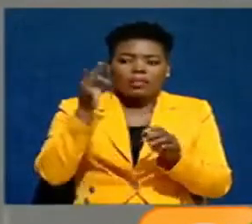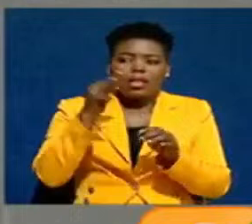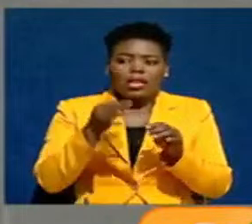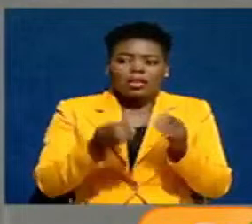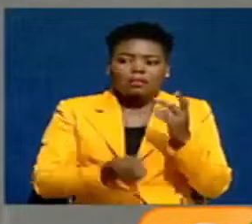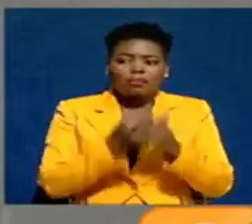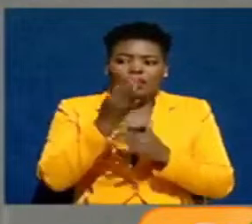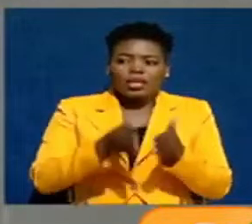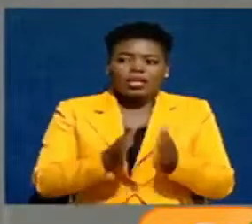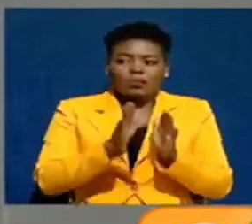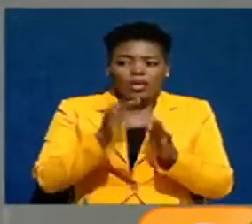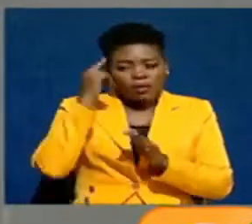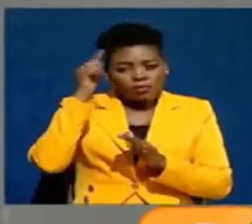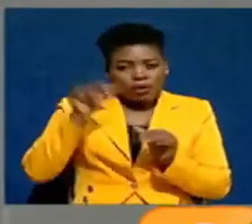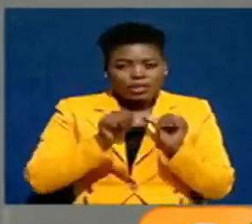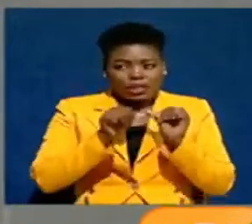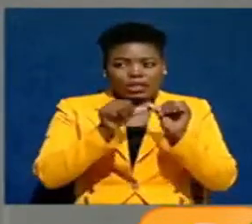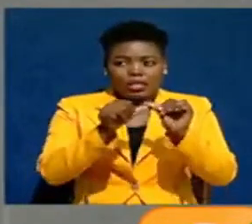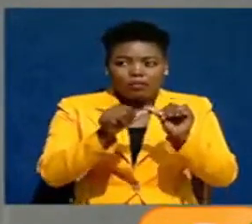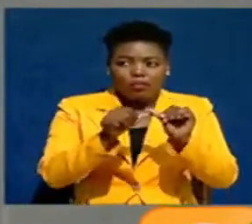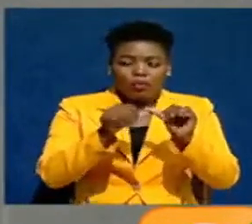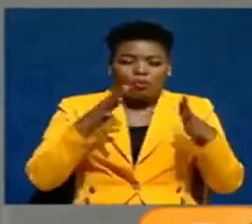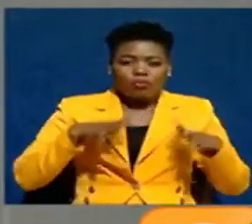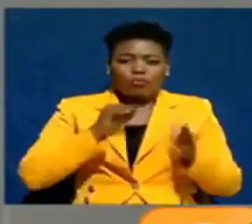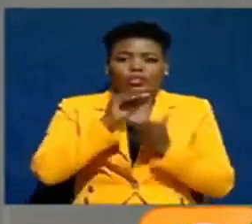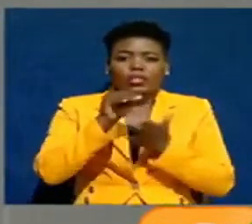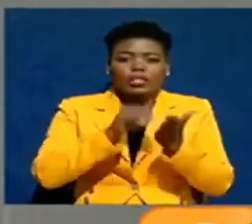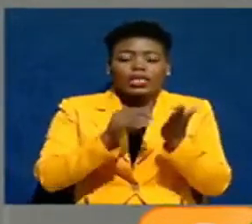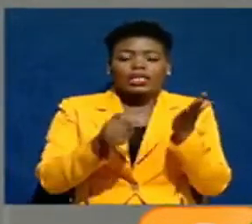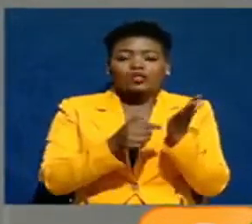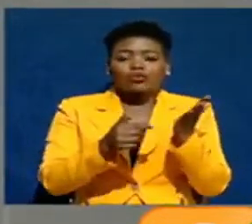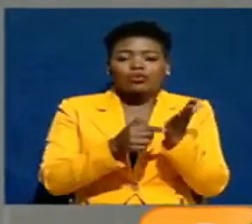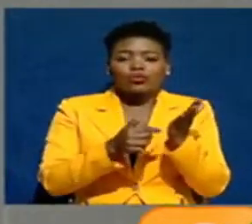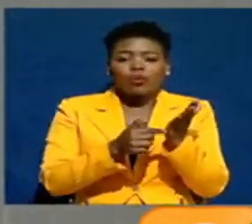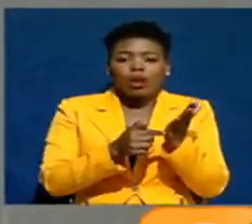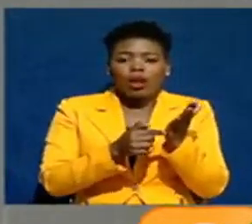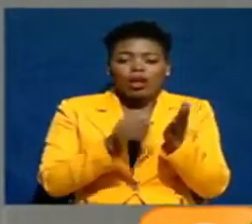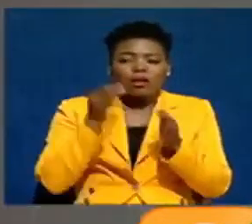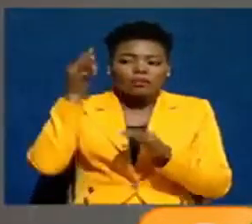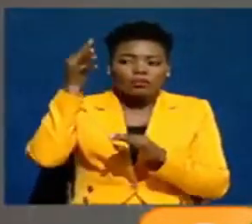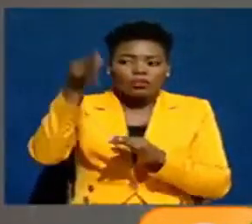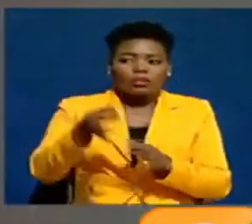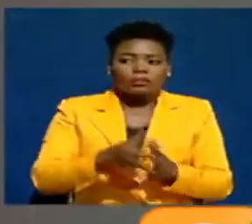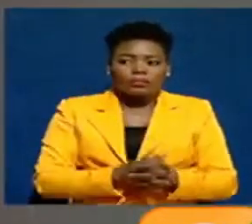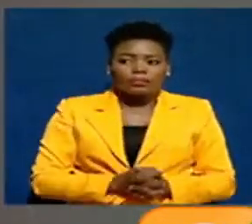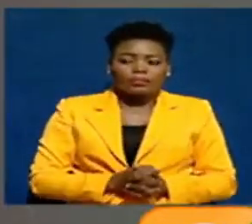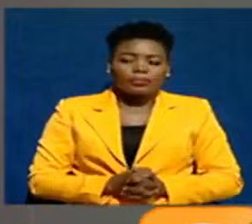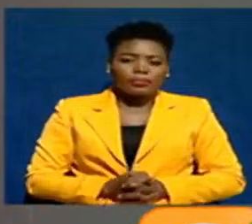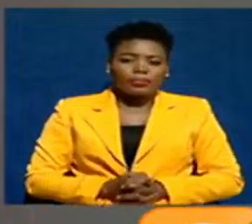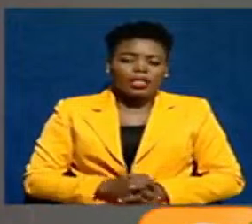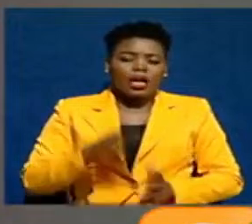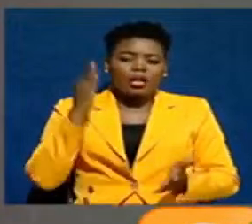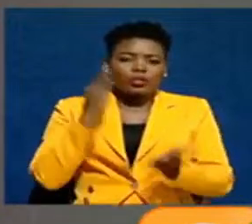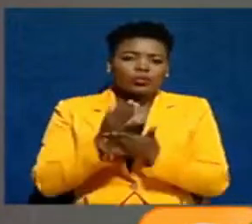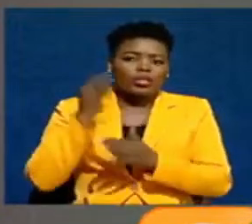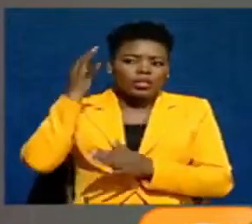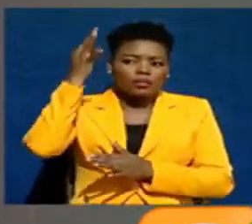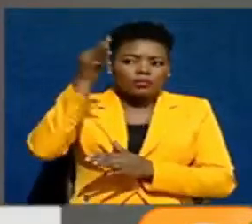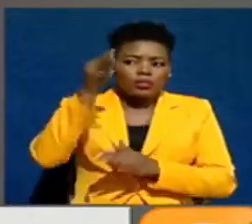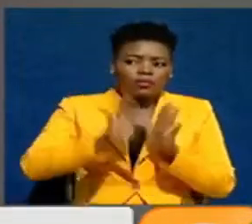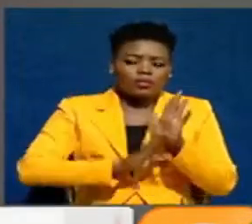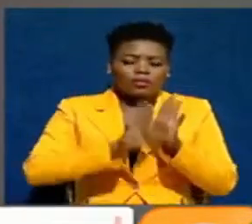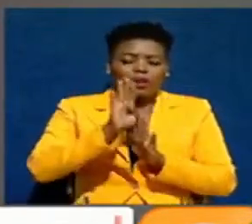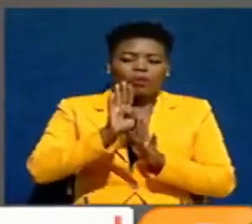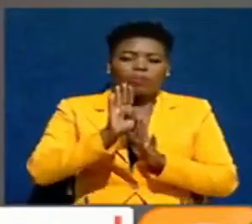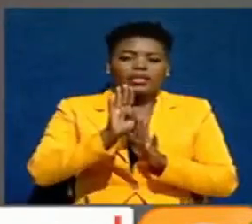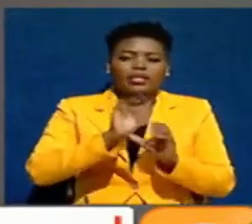way for a sustainable human-centered technological future. Indeed, the future of development